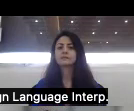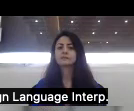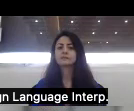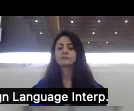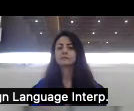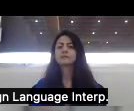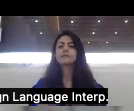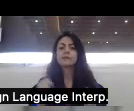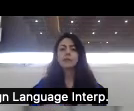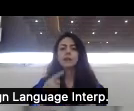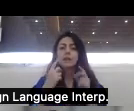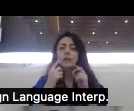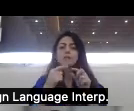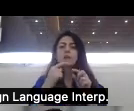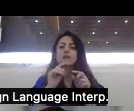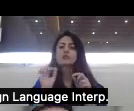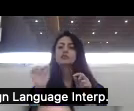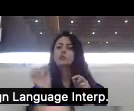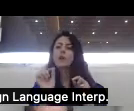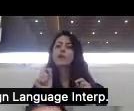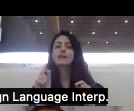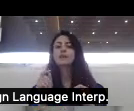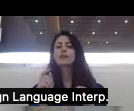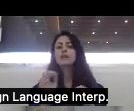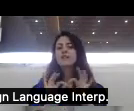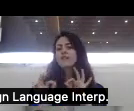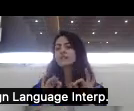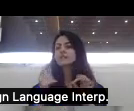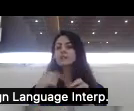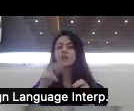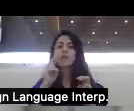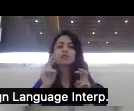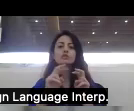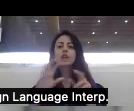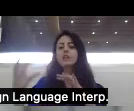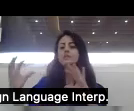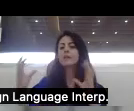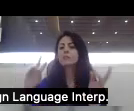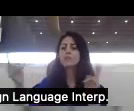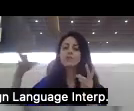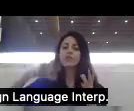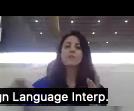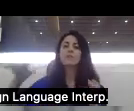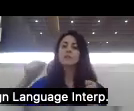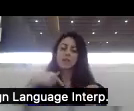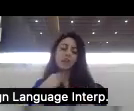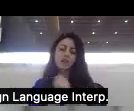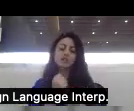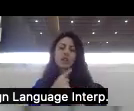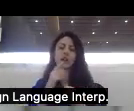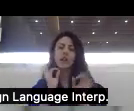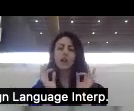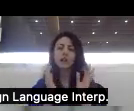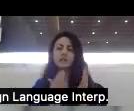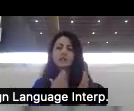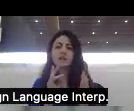regional perspective. As you've mentioned, I'm a regional specialist for the ILO, so I can I see